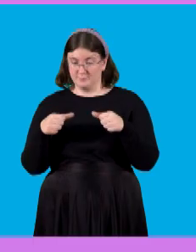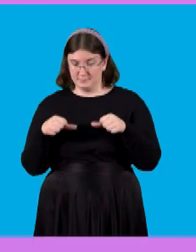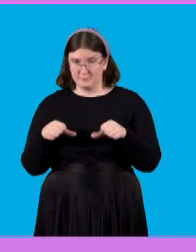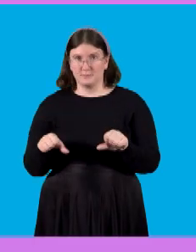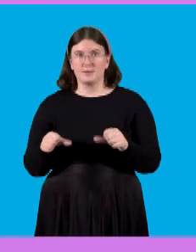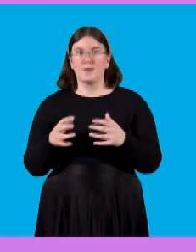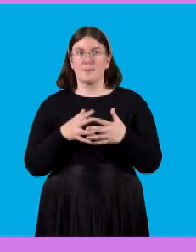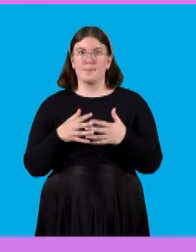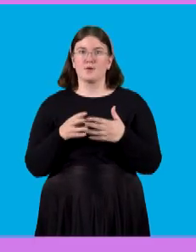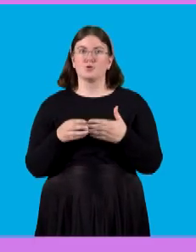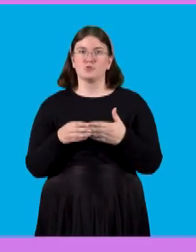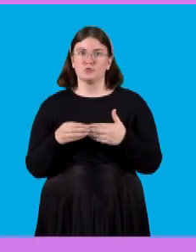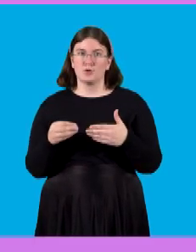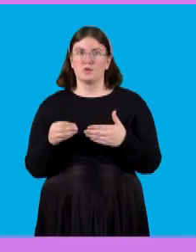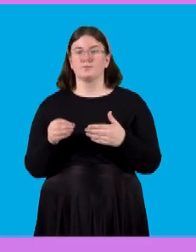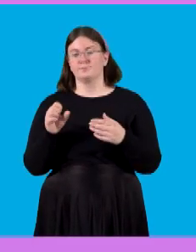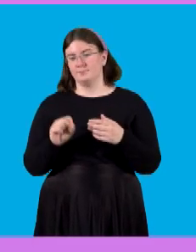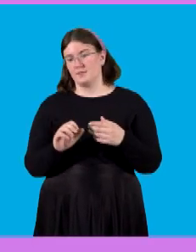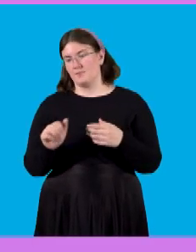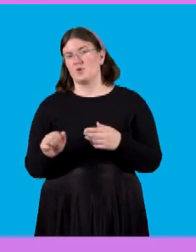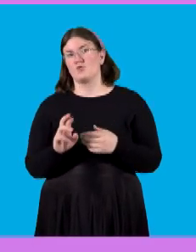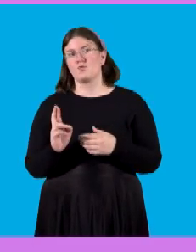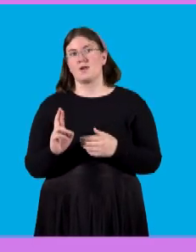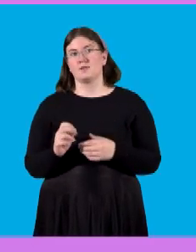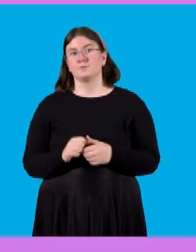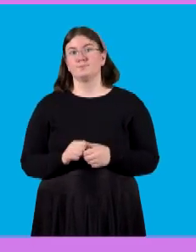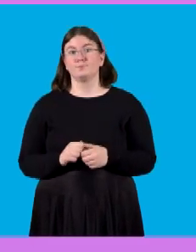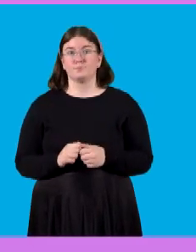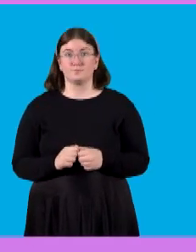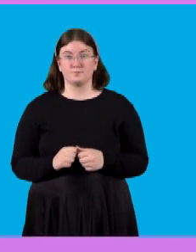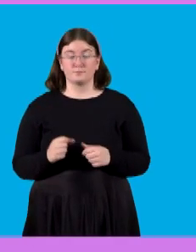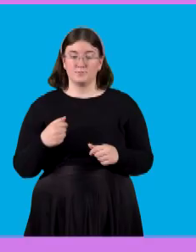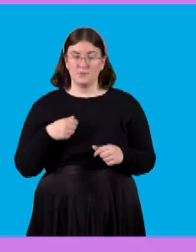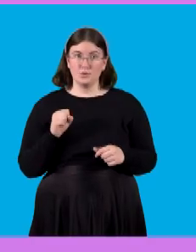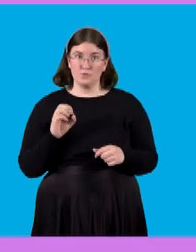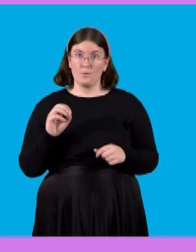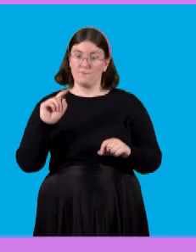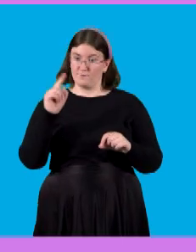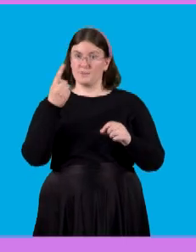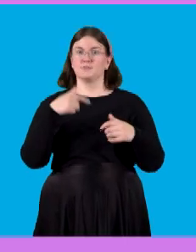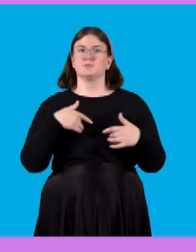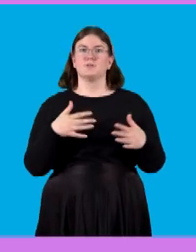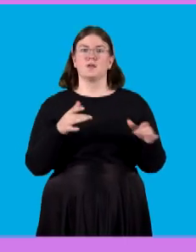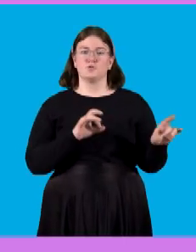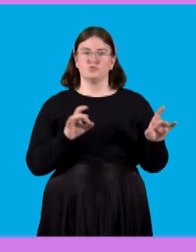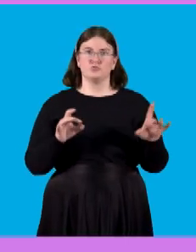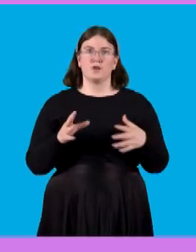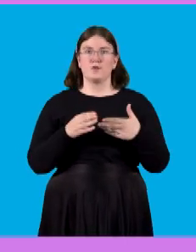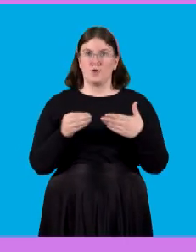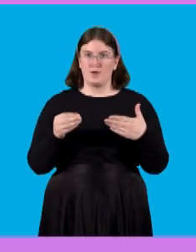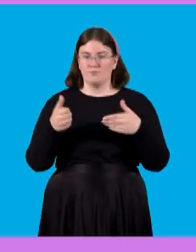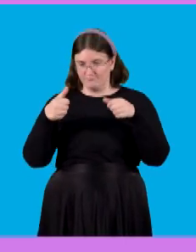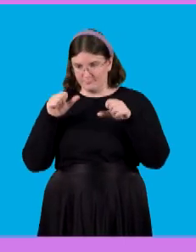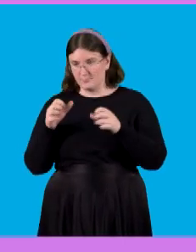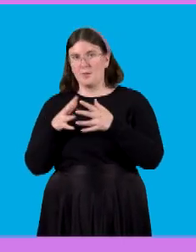rand. So my mind is telling me I will go from Australian dollar to US dollar, and then from US dollar to South